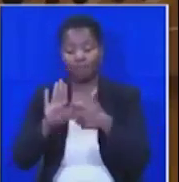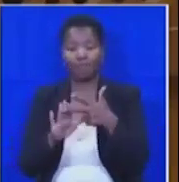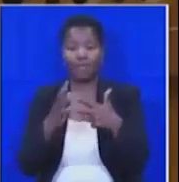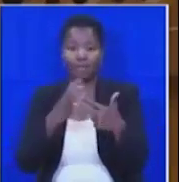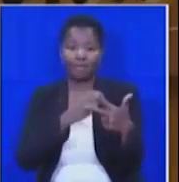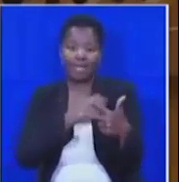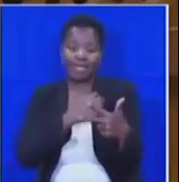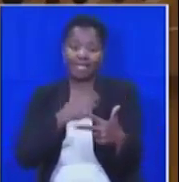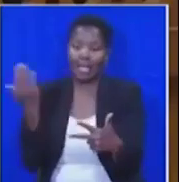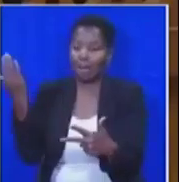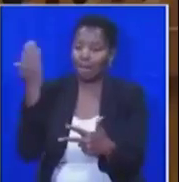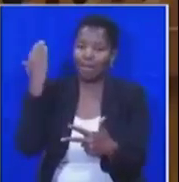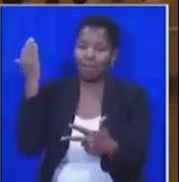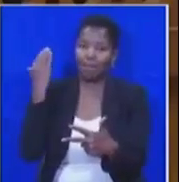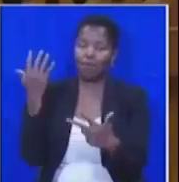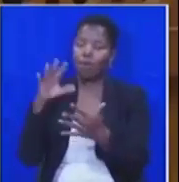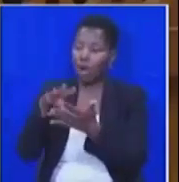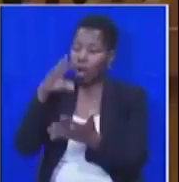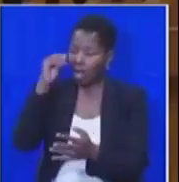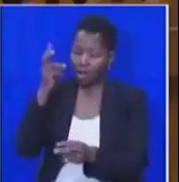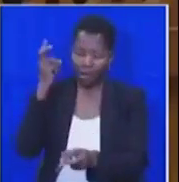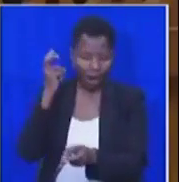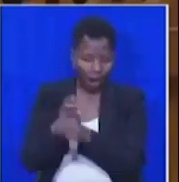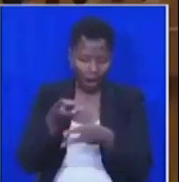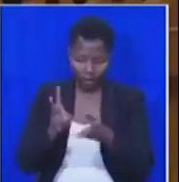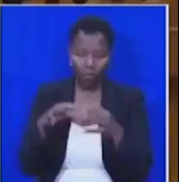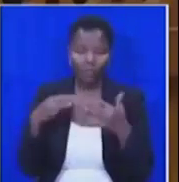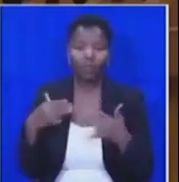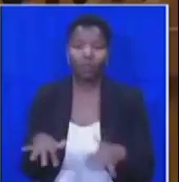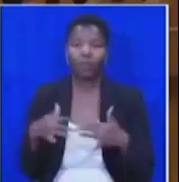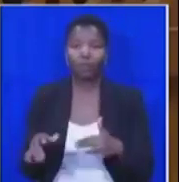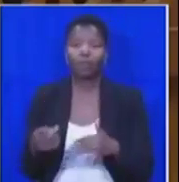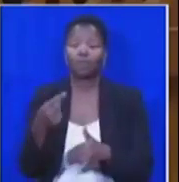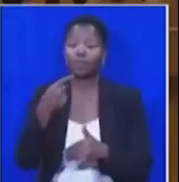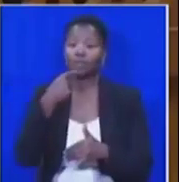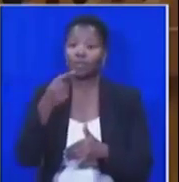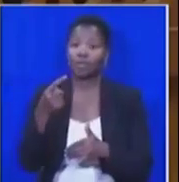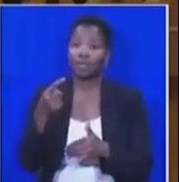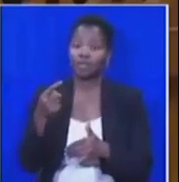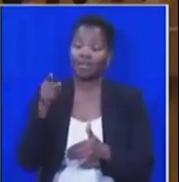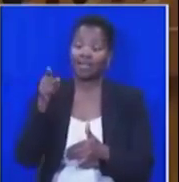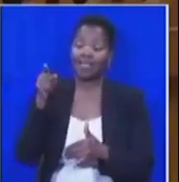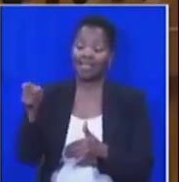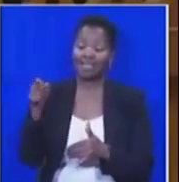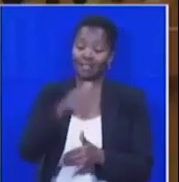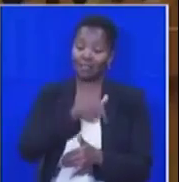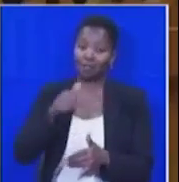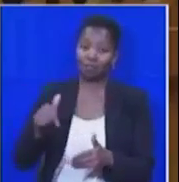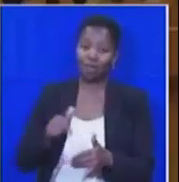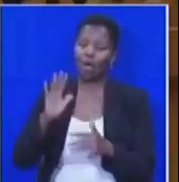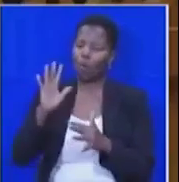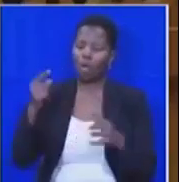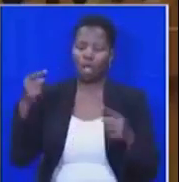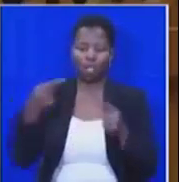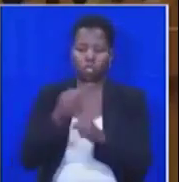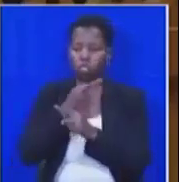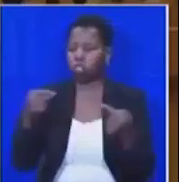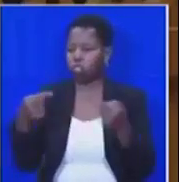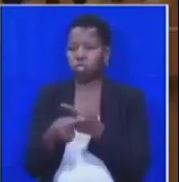Ngesi have all learnt the hard way that there is no bridge that this president won't double cross to